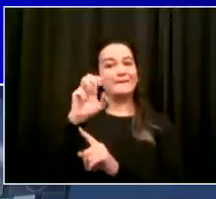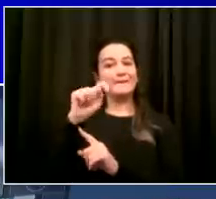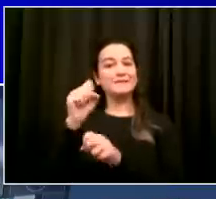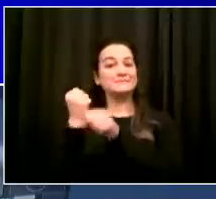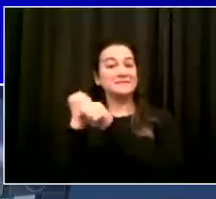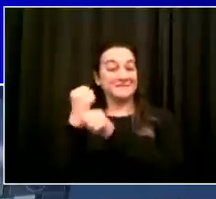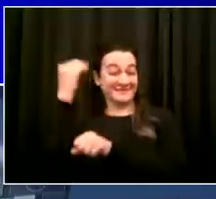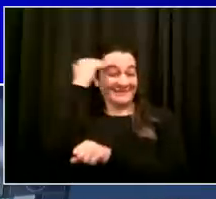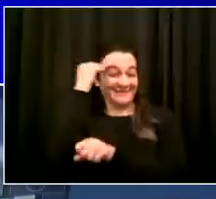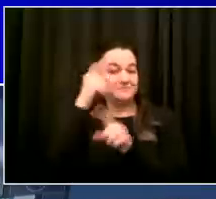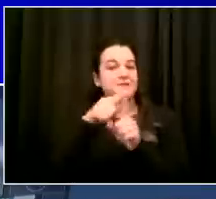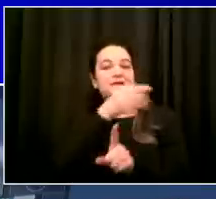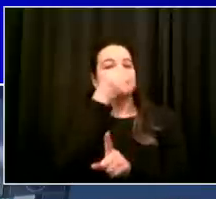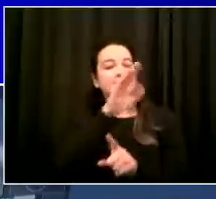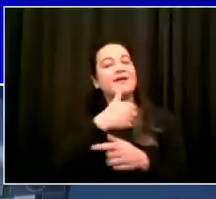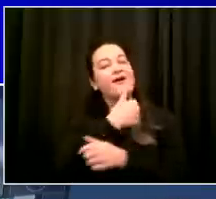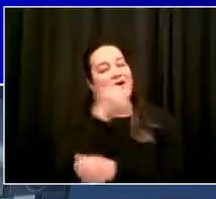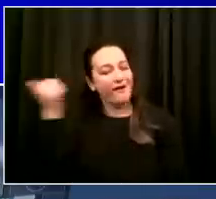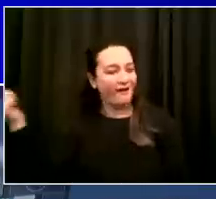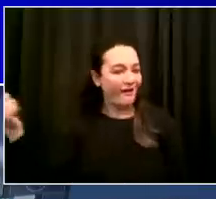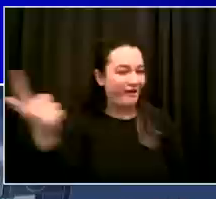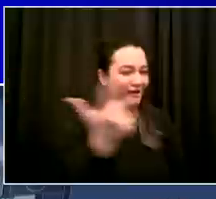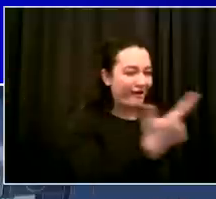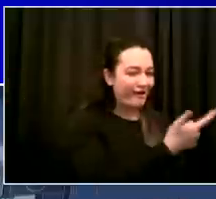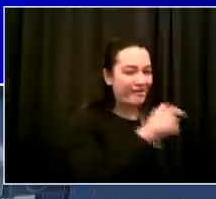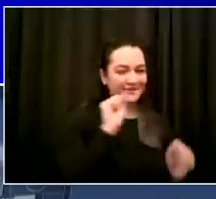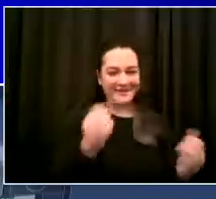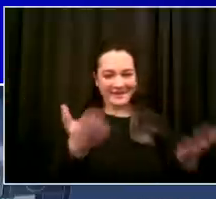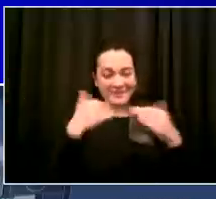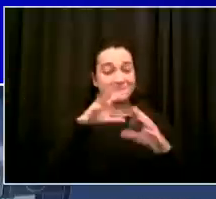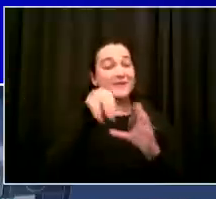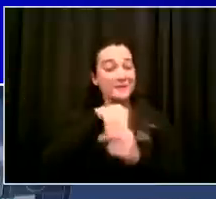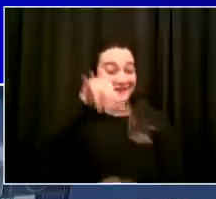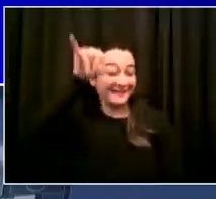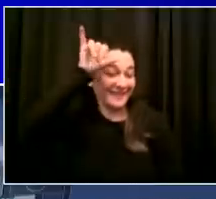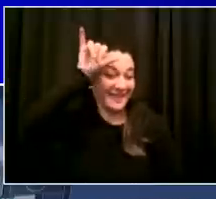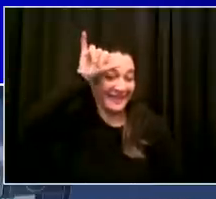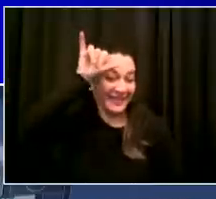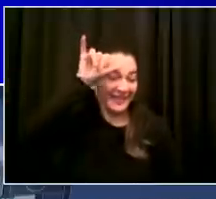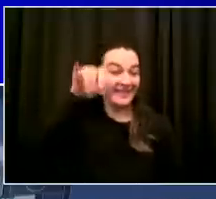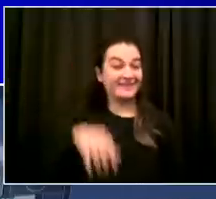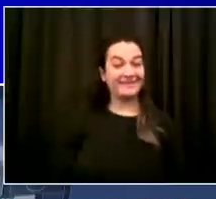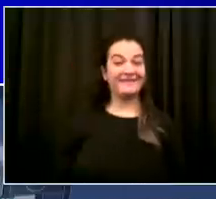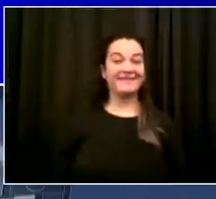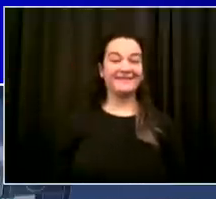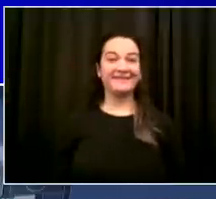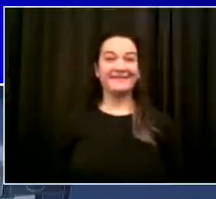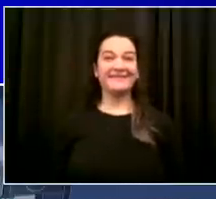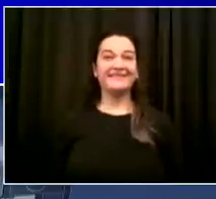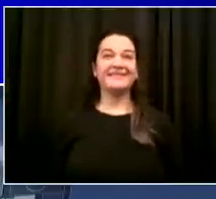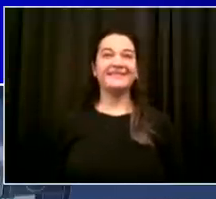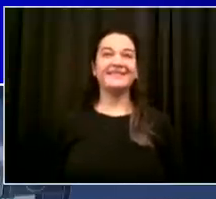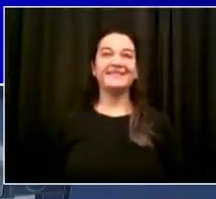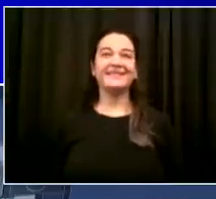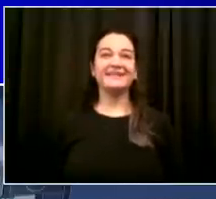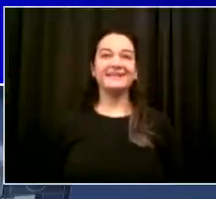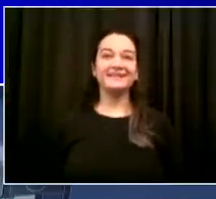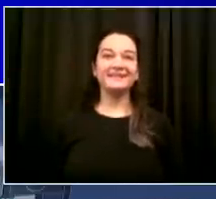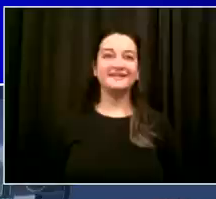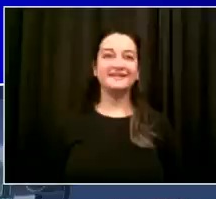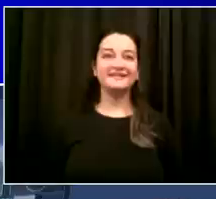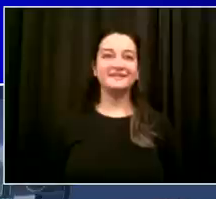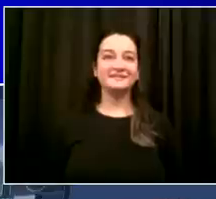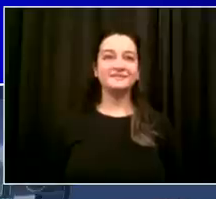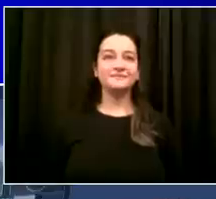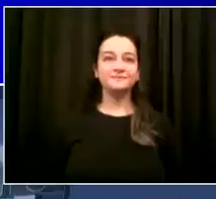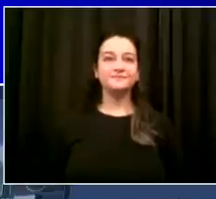This site will launch in the week of January 25th. So it'll be here soon. We got some last minute work to do to get it ready, but it's